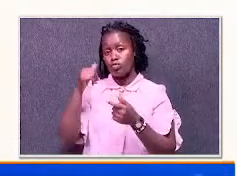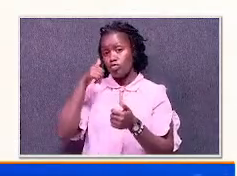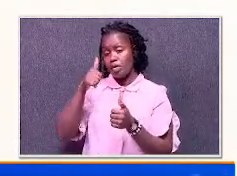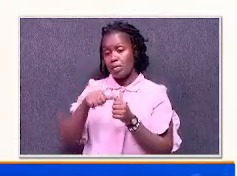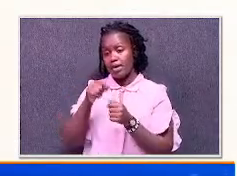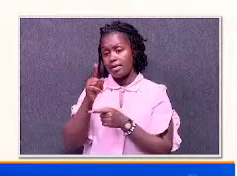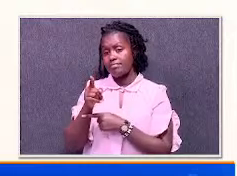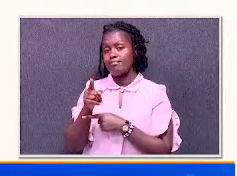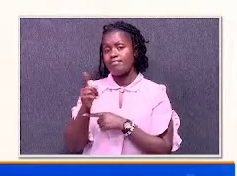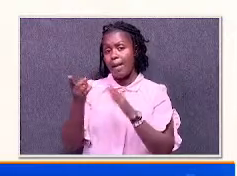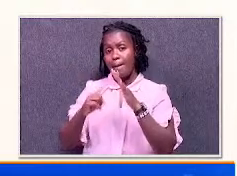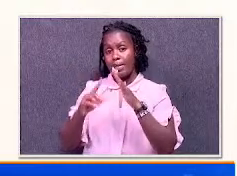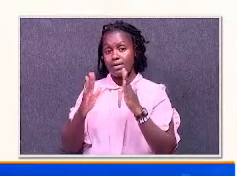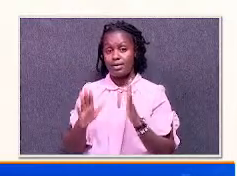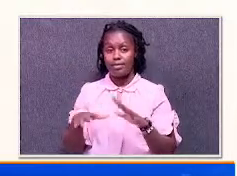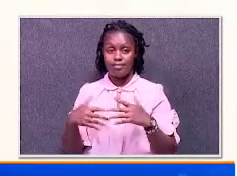Minister